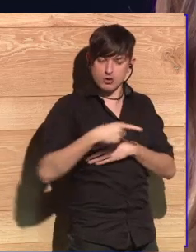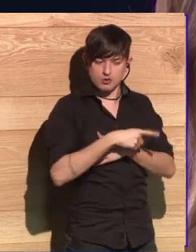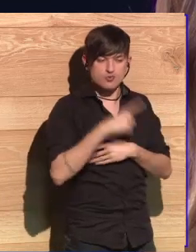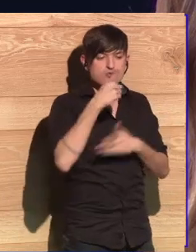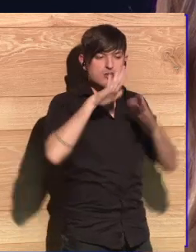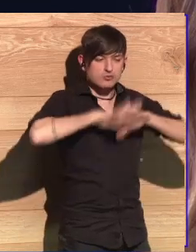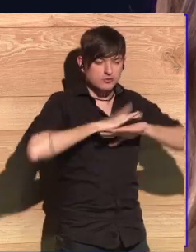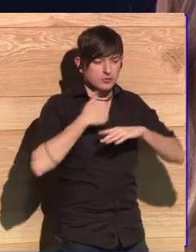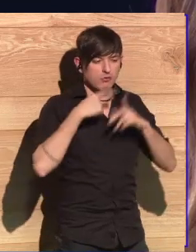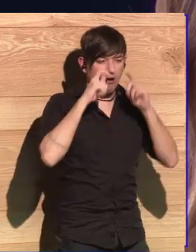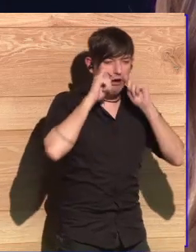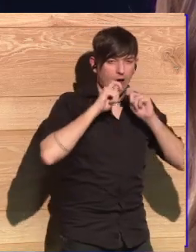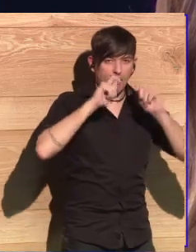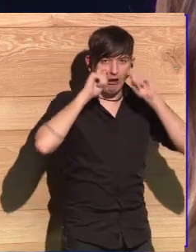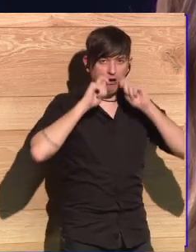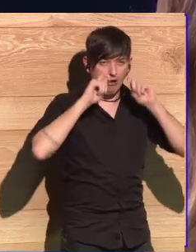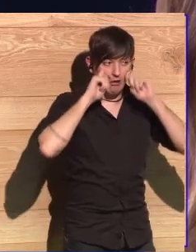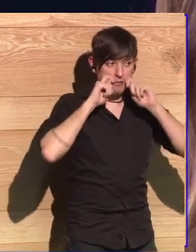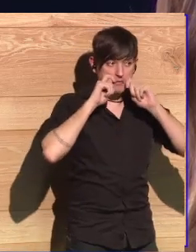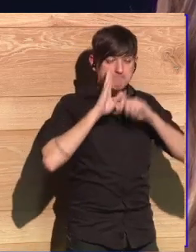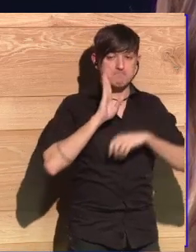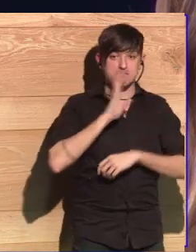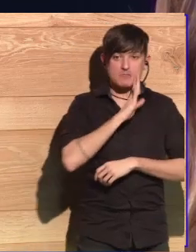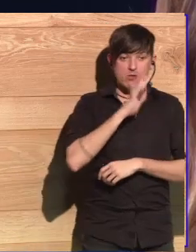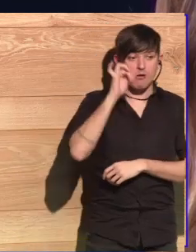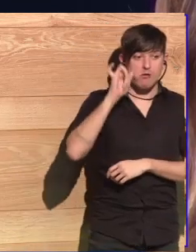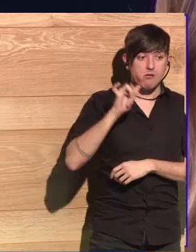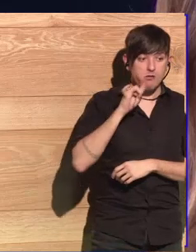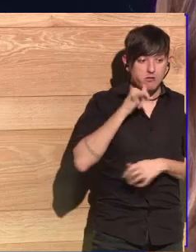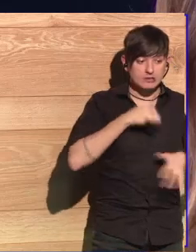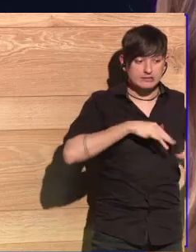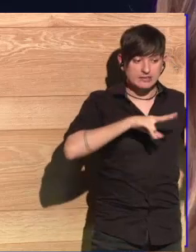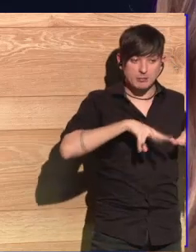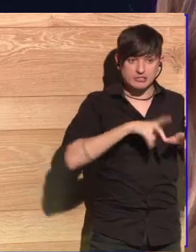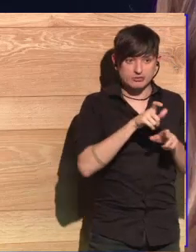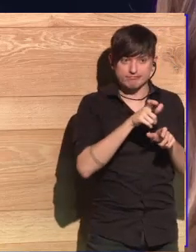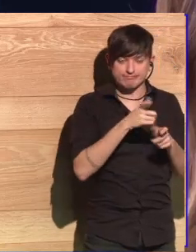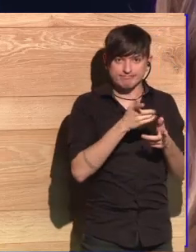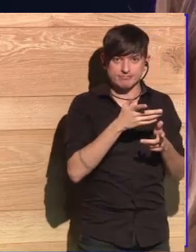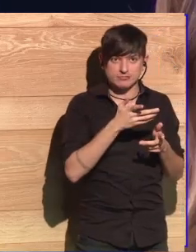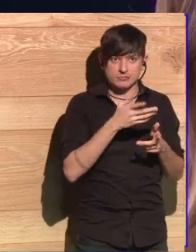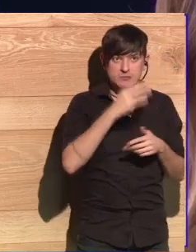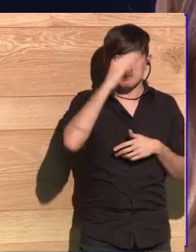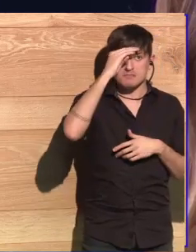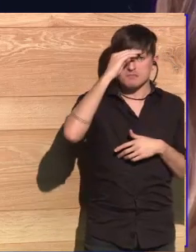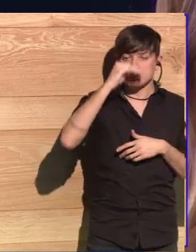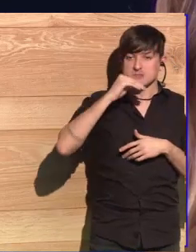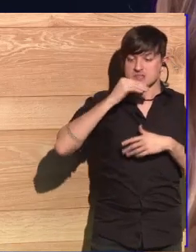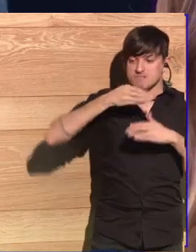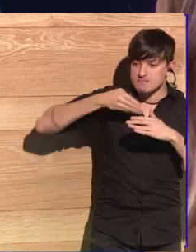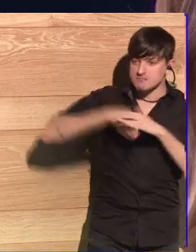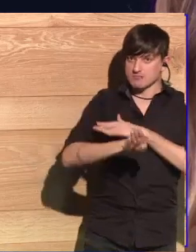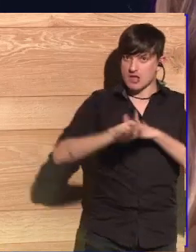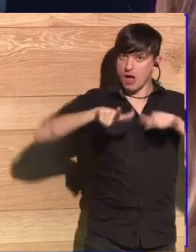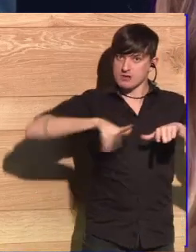didn't want her being disturbed. He came in the bedroom, and the first time, and